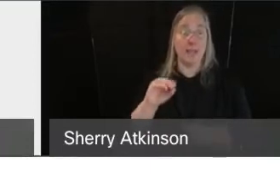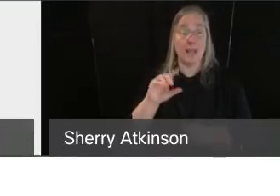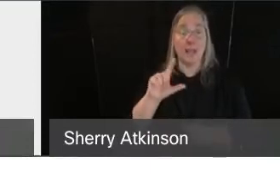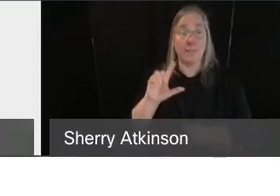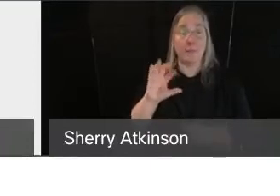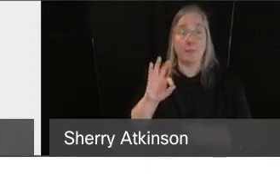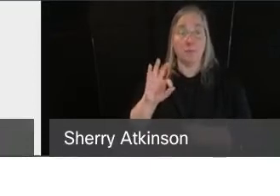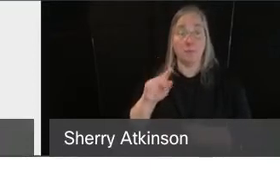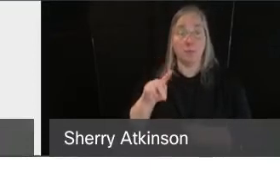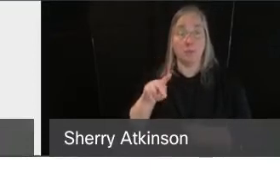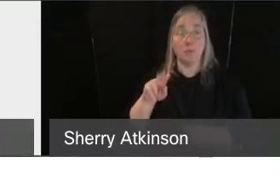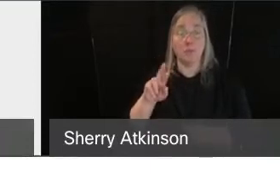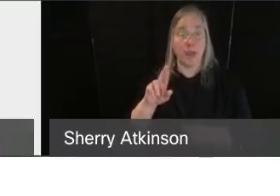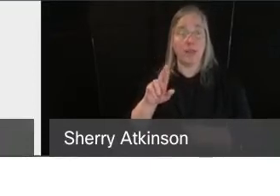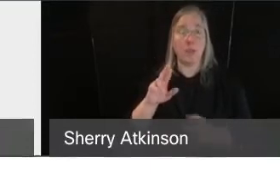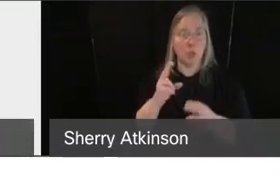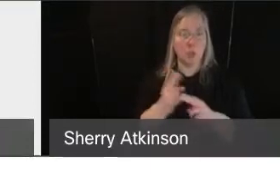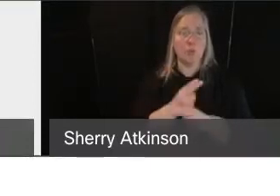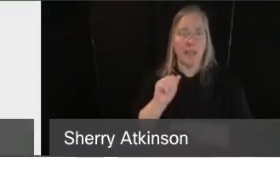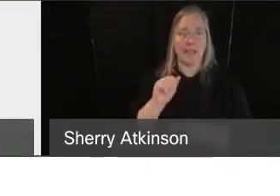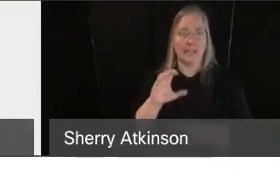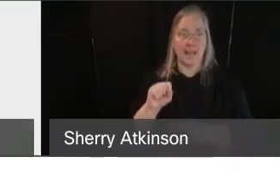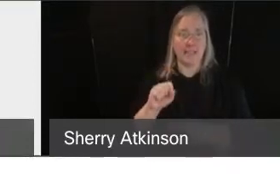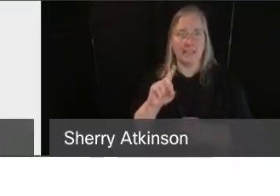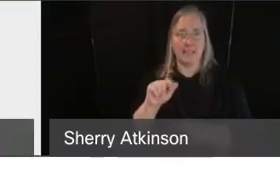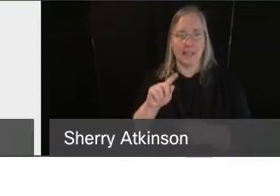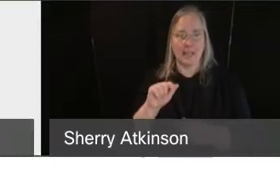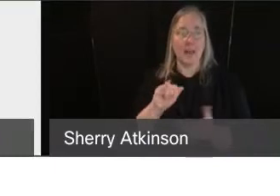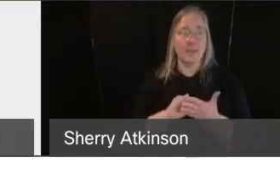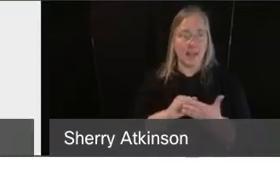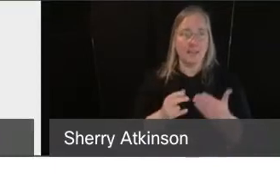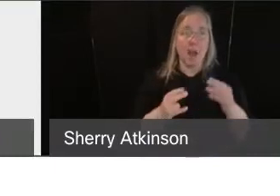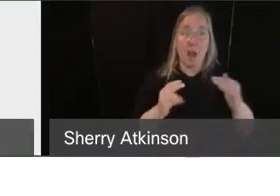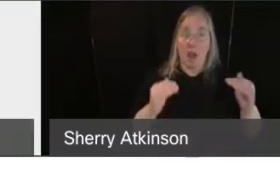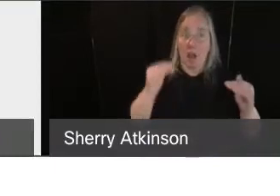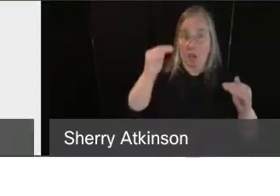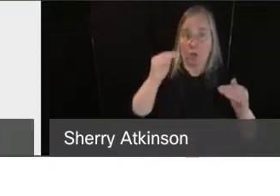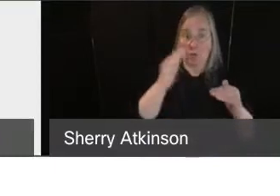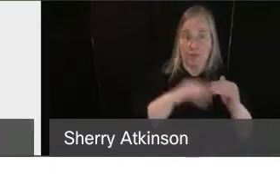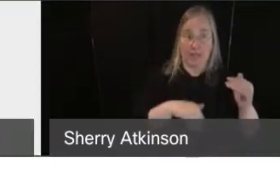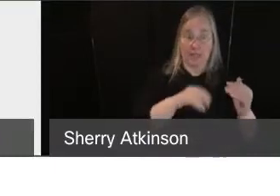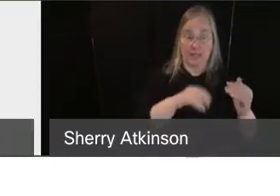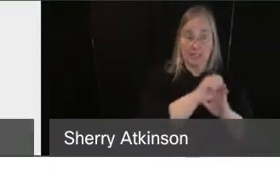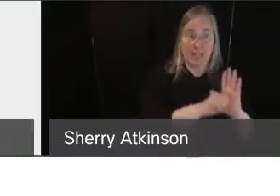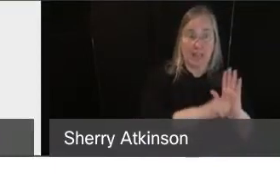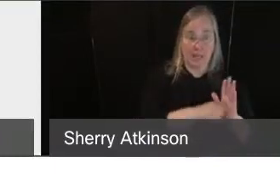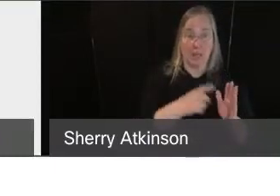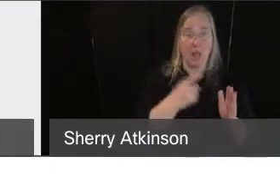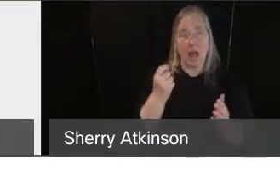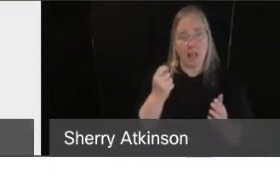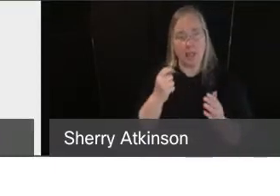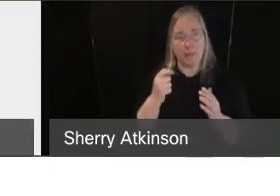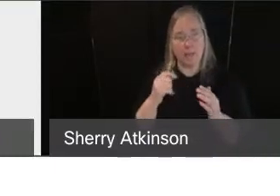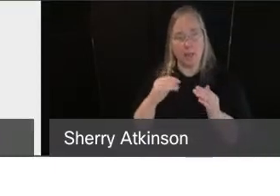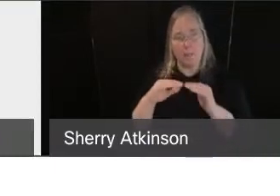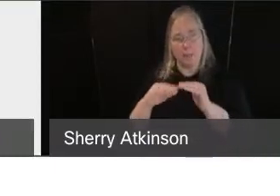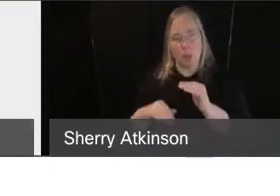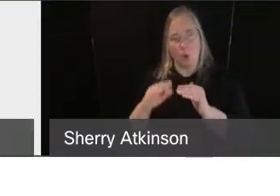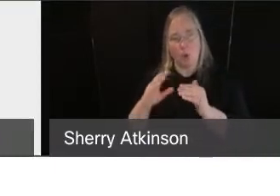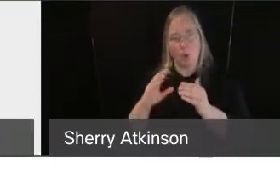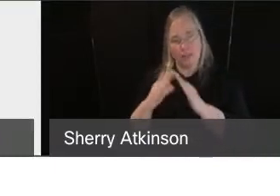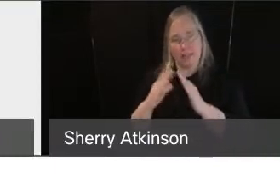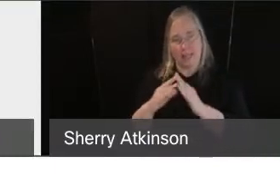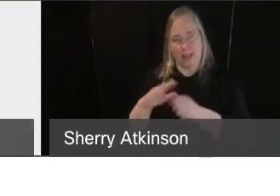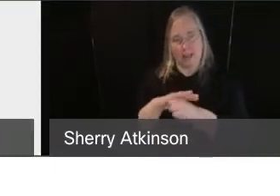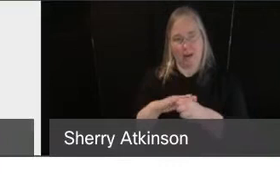using ACS data, which is higher than the state, slightly, but comparable, slightly below the metropolitan area. We have among the